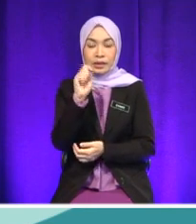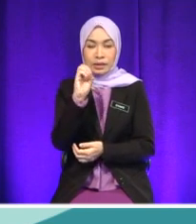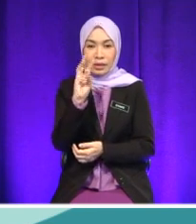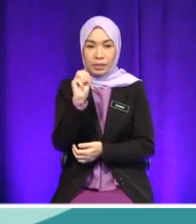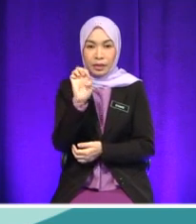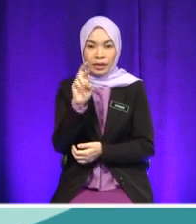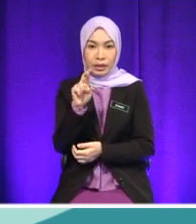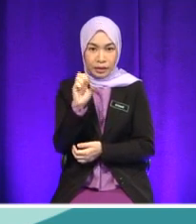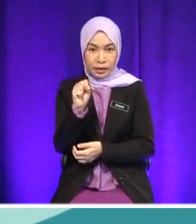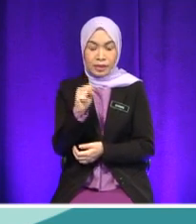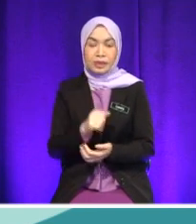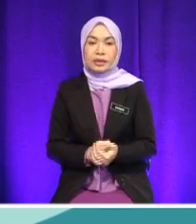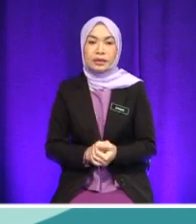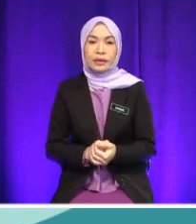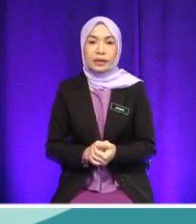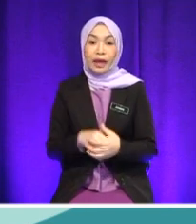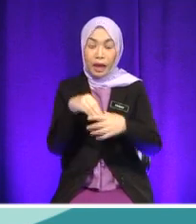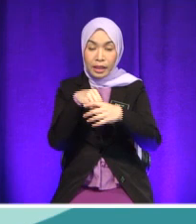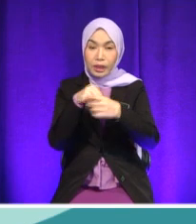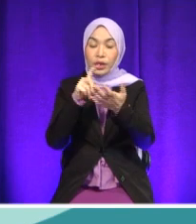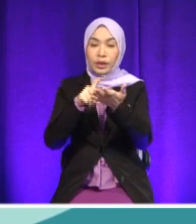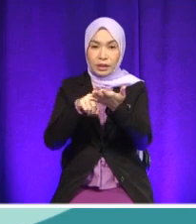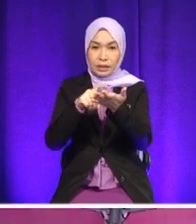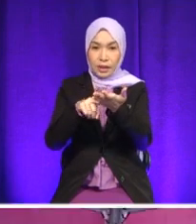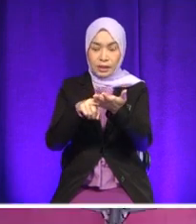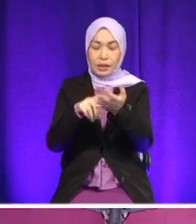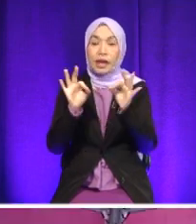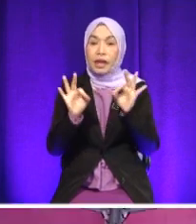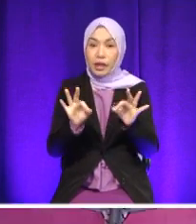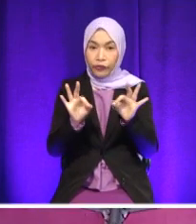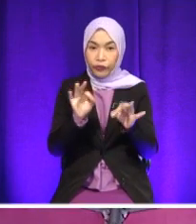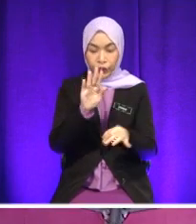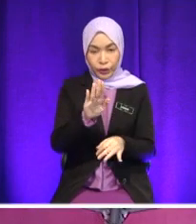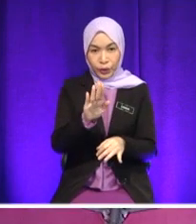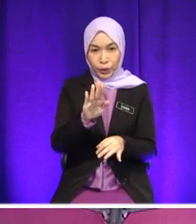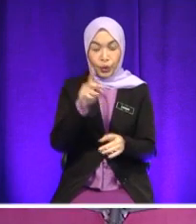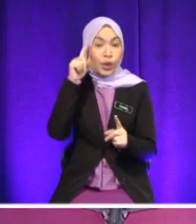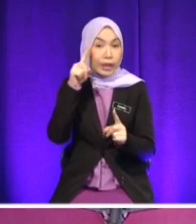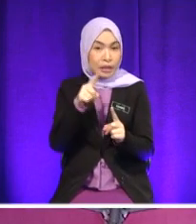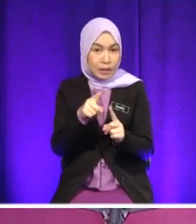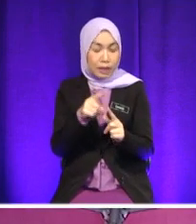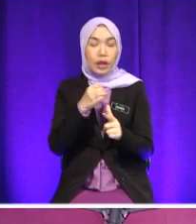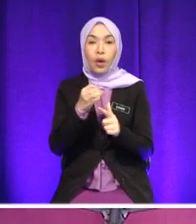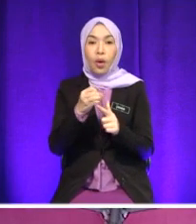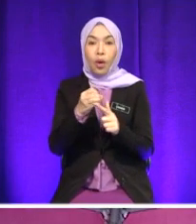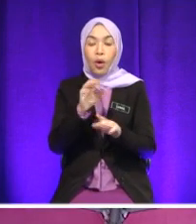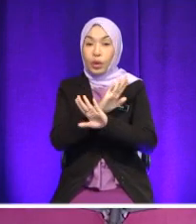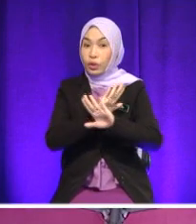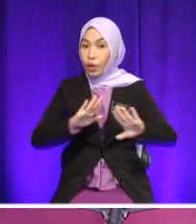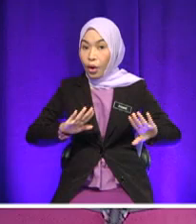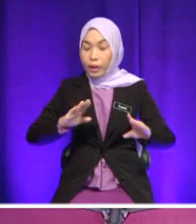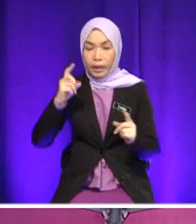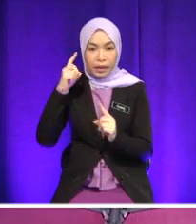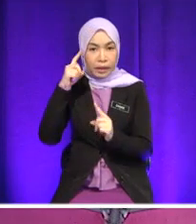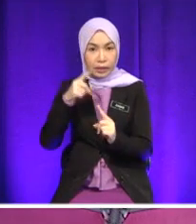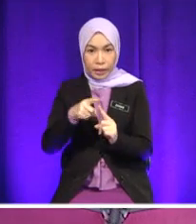the discussions if you agree or disagree or agree in part. And you also can use this skill, paraphrase or phrasing your friends'